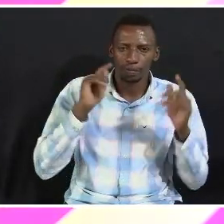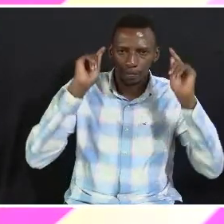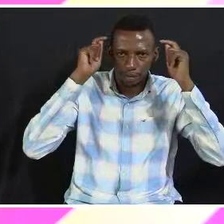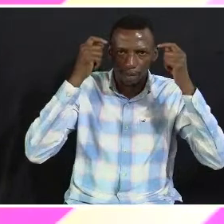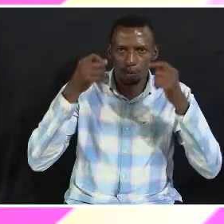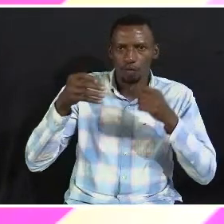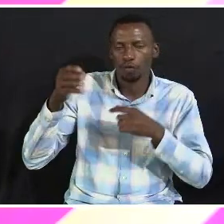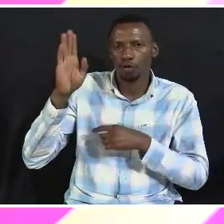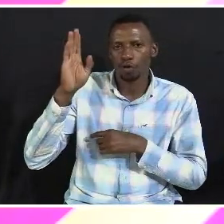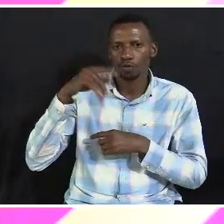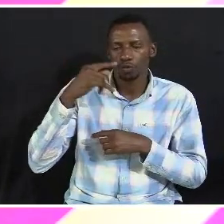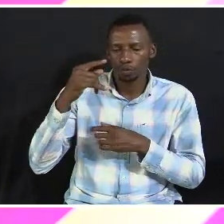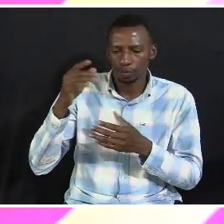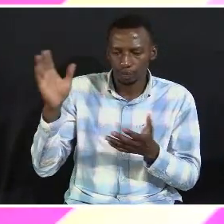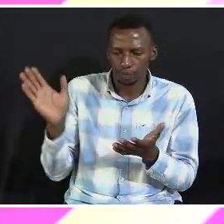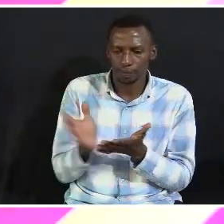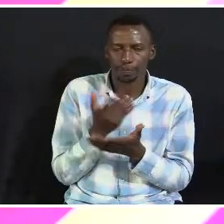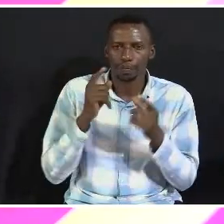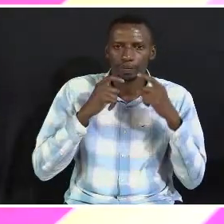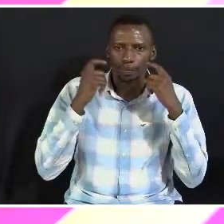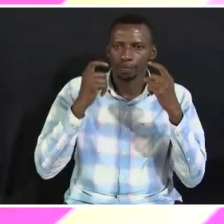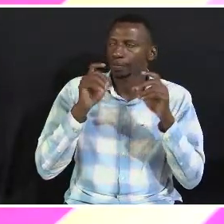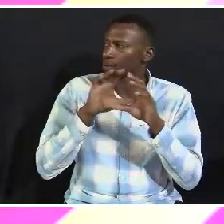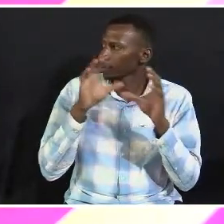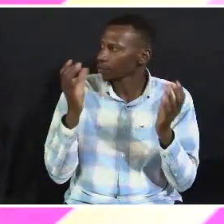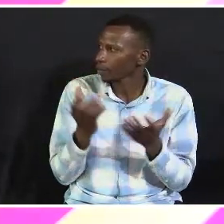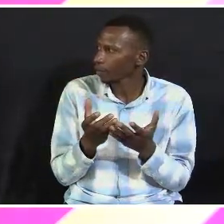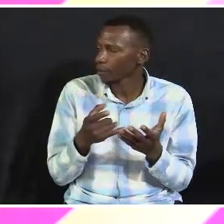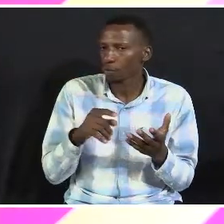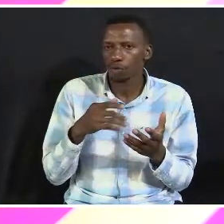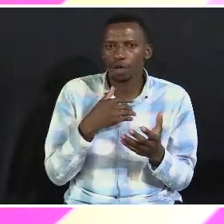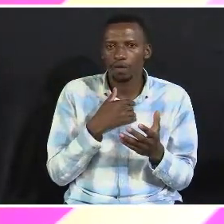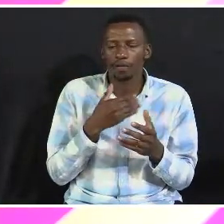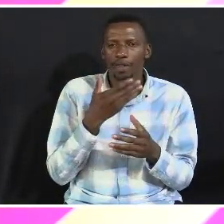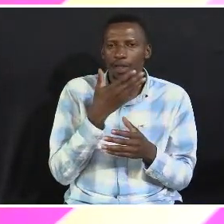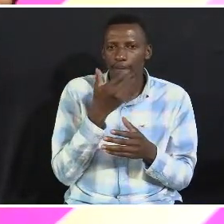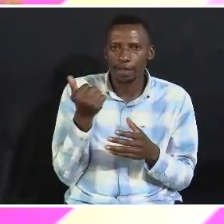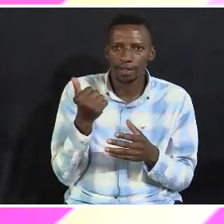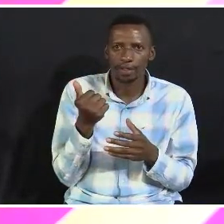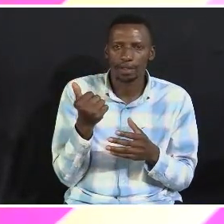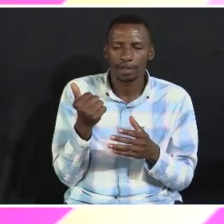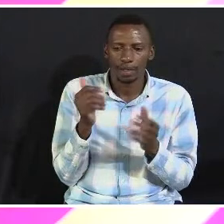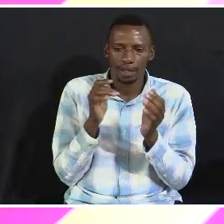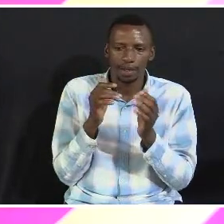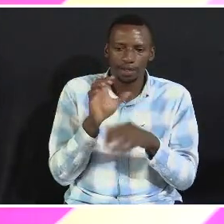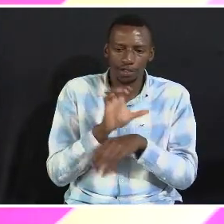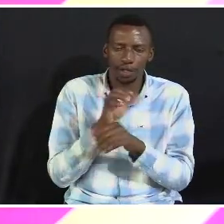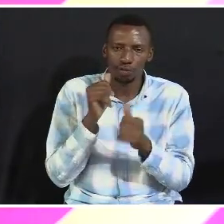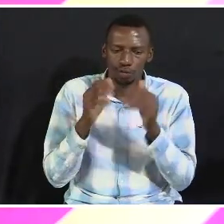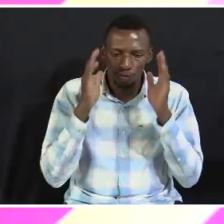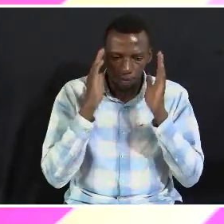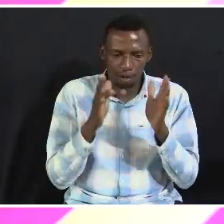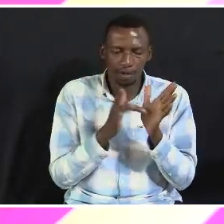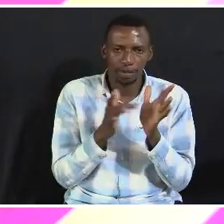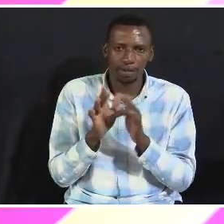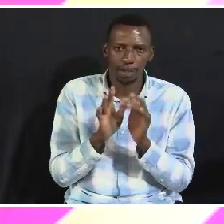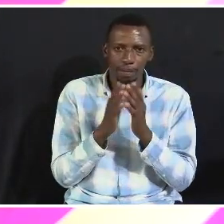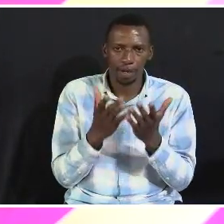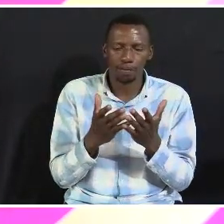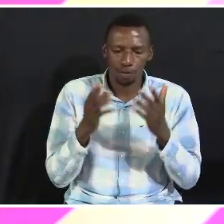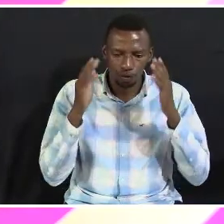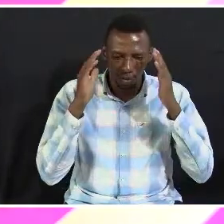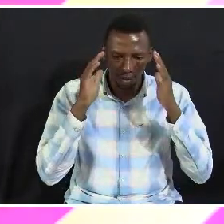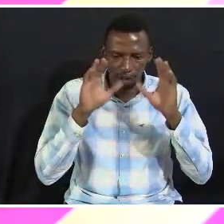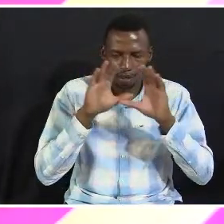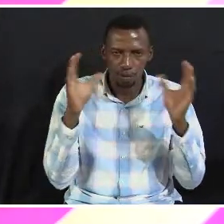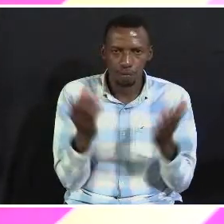away the sin of the world? We post the best biblically oriented church in the world, but where is the Lamb of